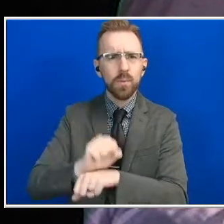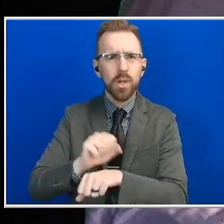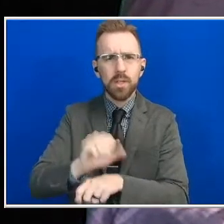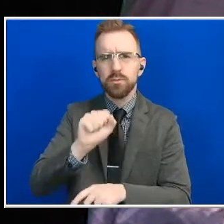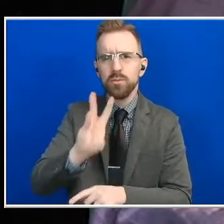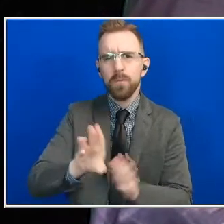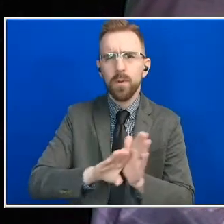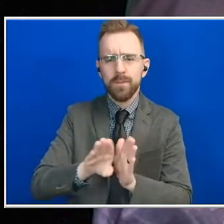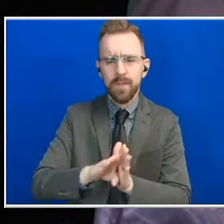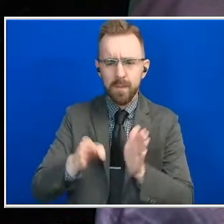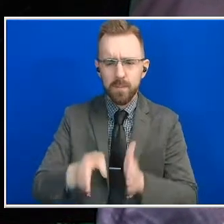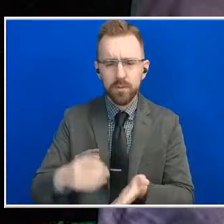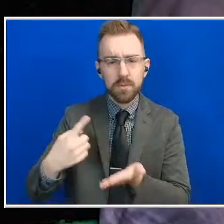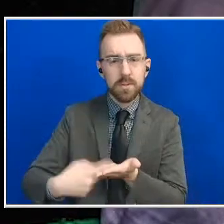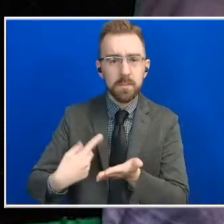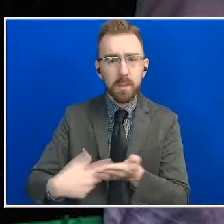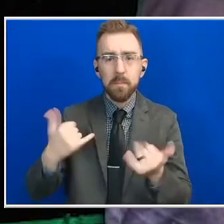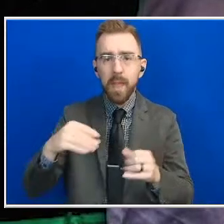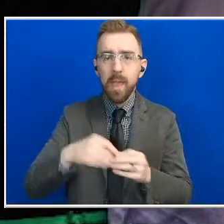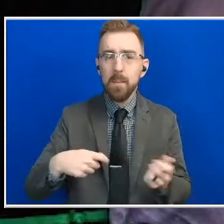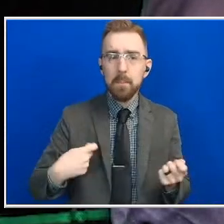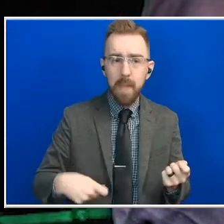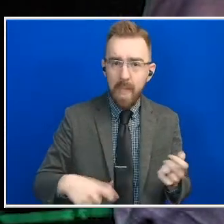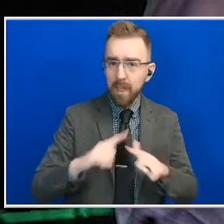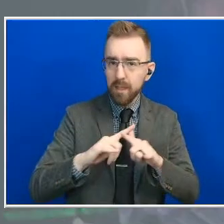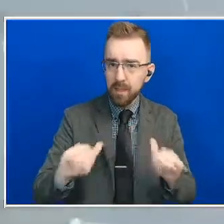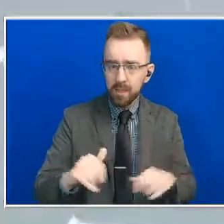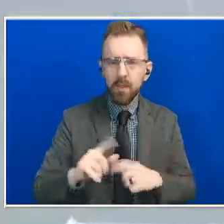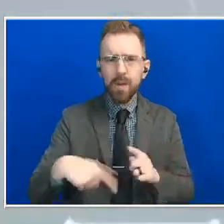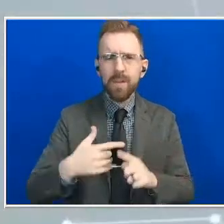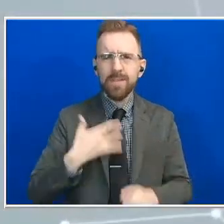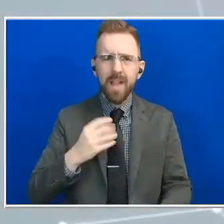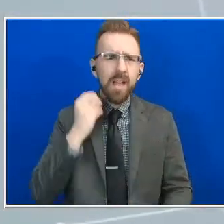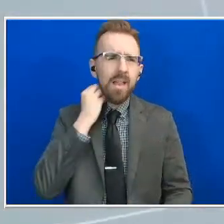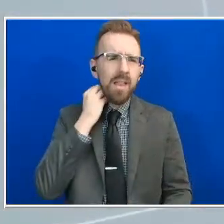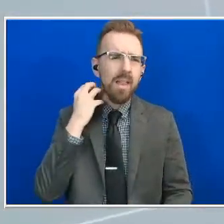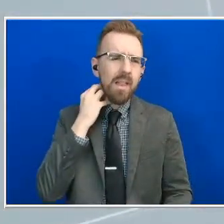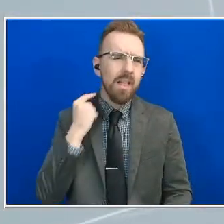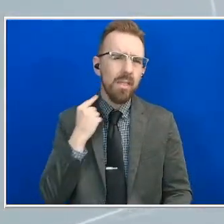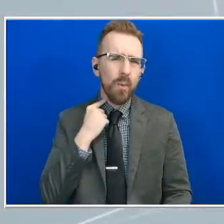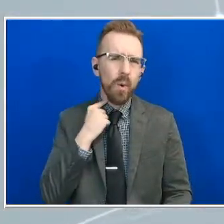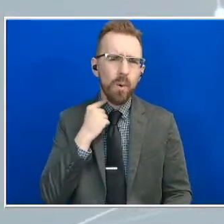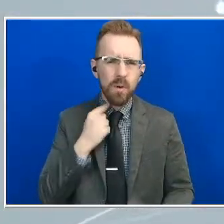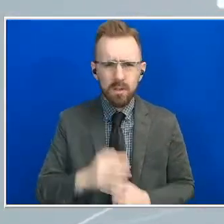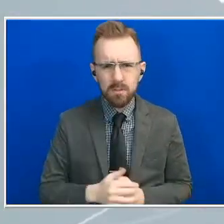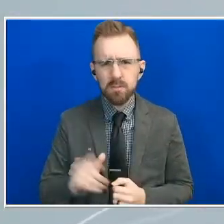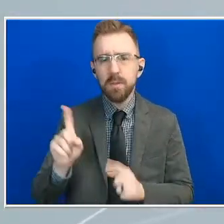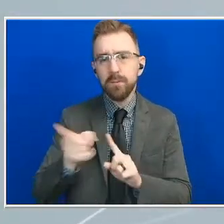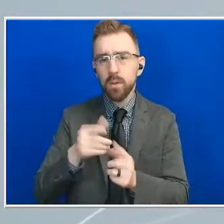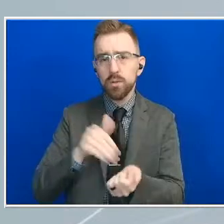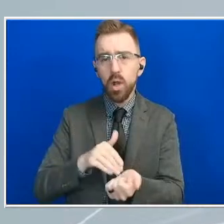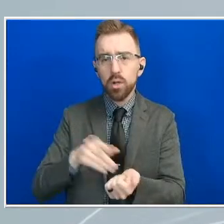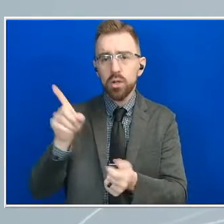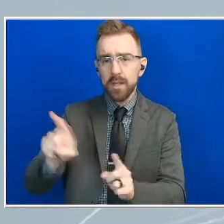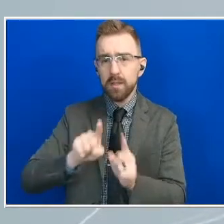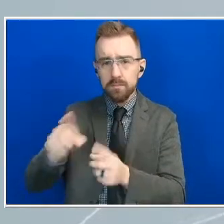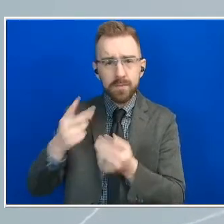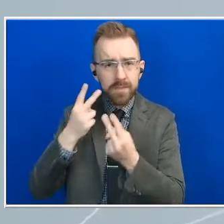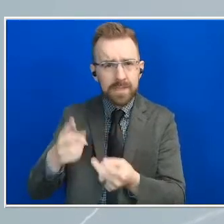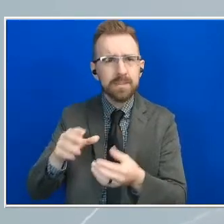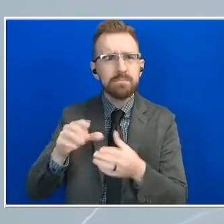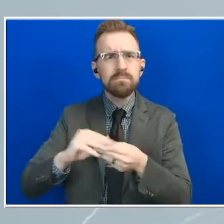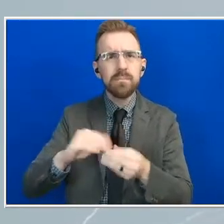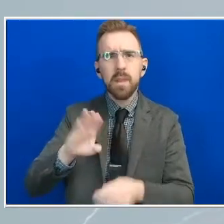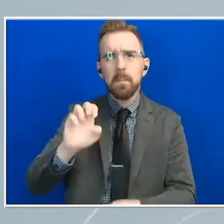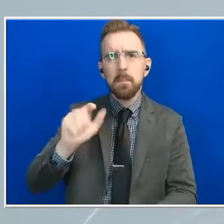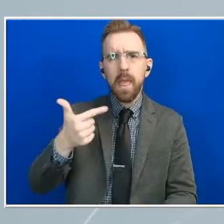sometimes playing in a band as well, when he felt a lump on his throat. The first doctor he saw told him it was a benign cyst,